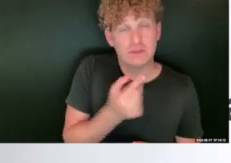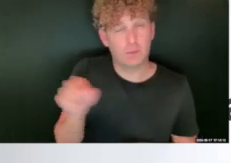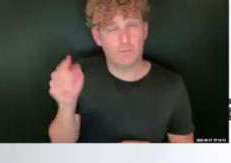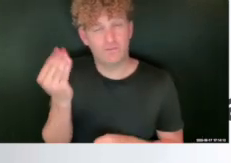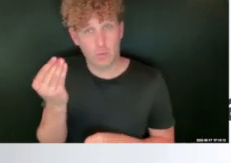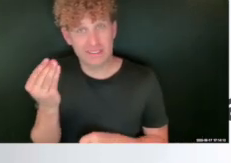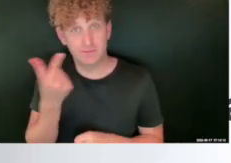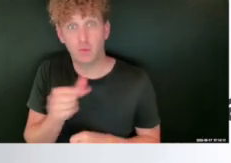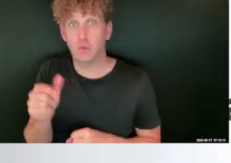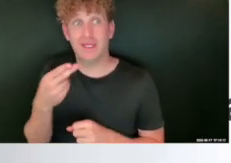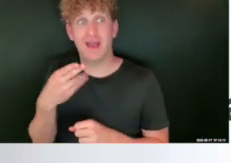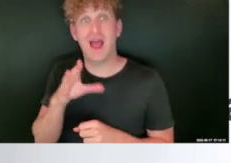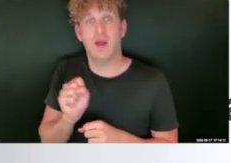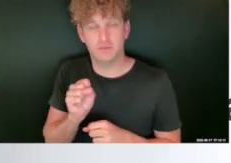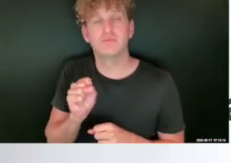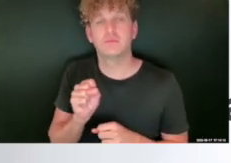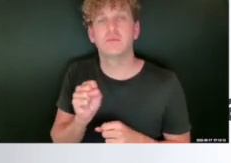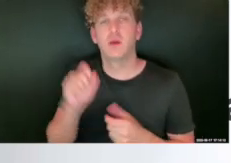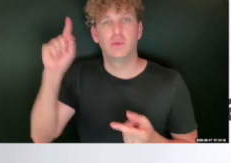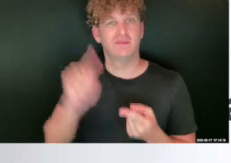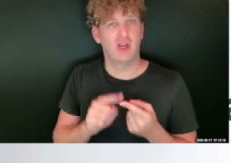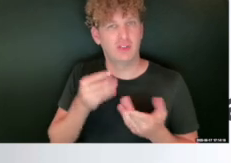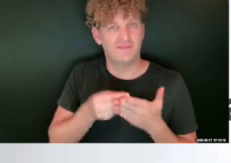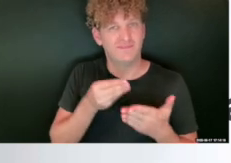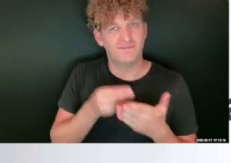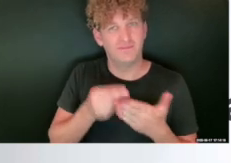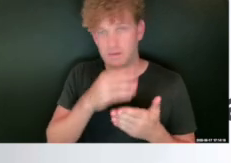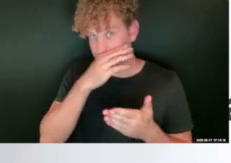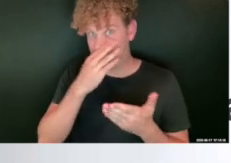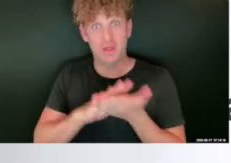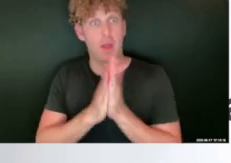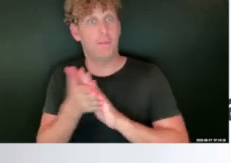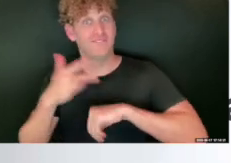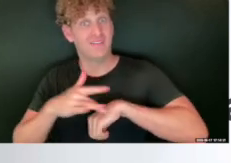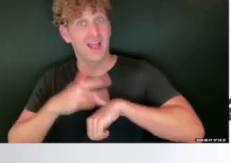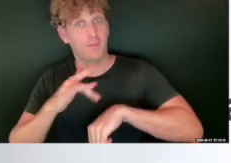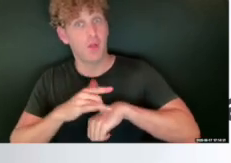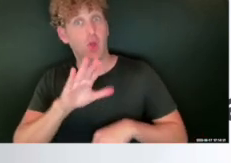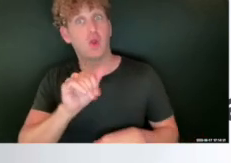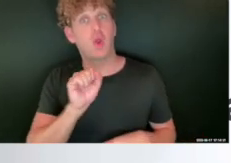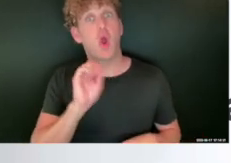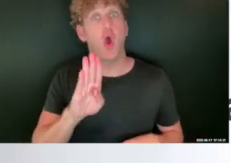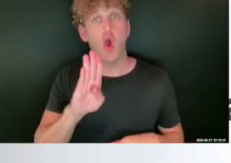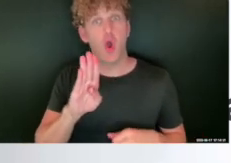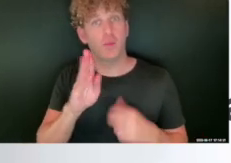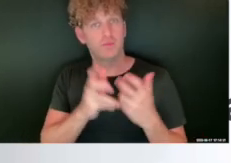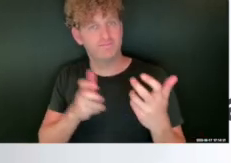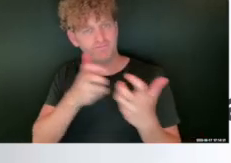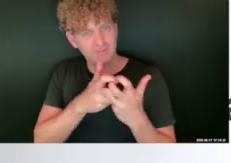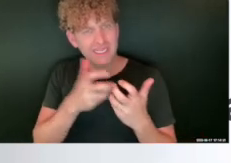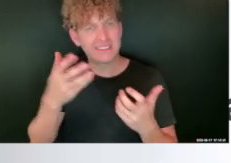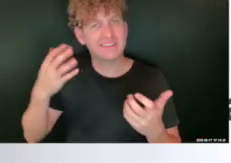Incentive Project, and funding to support emission truck loans, vouchers